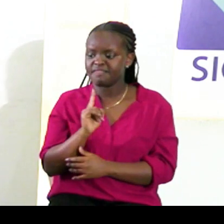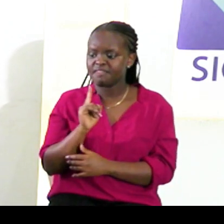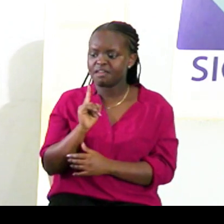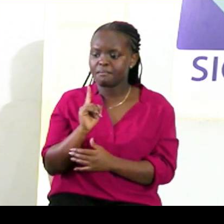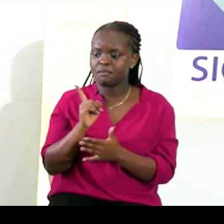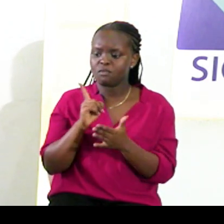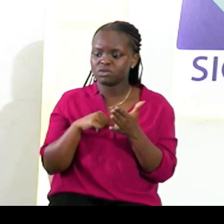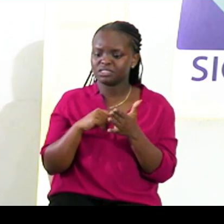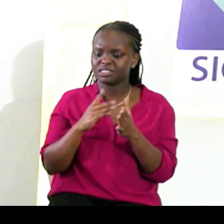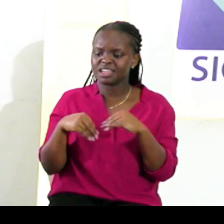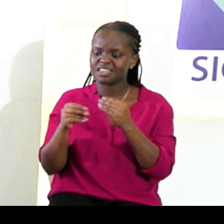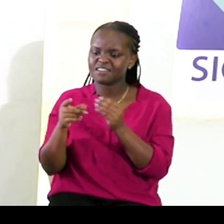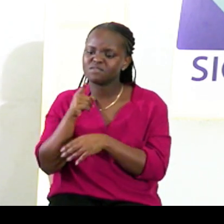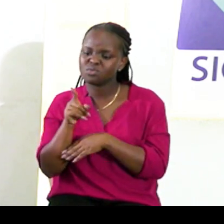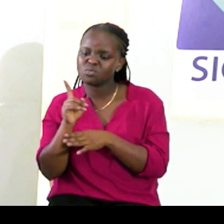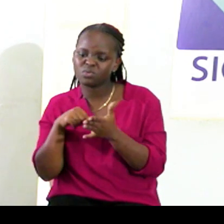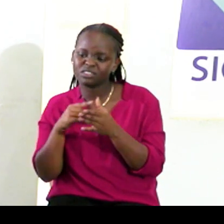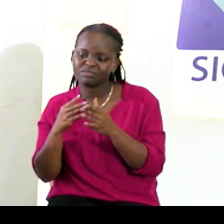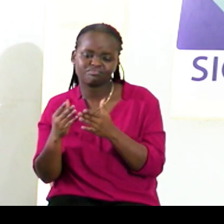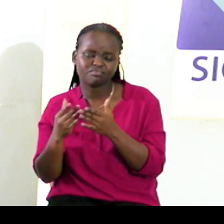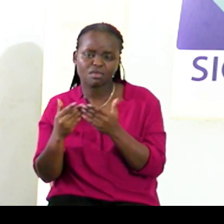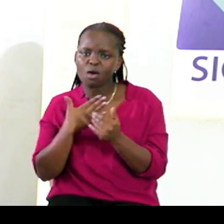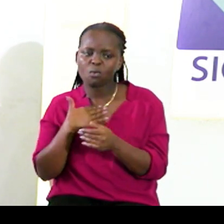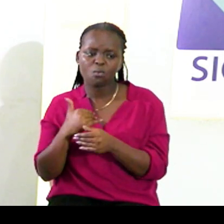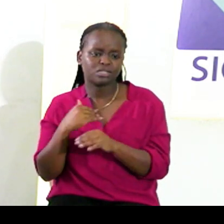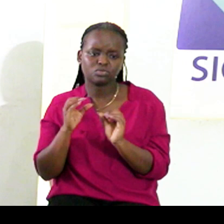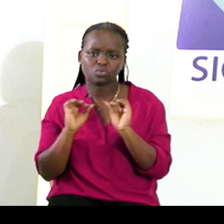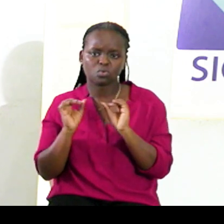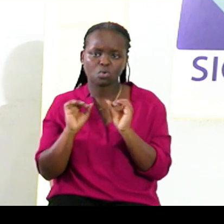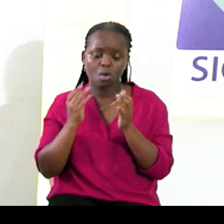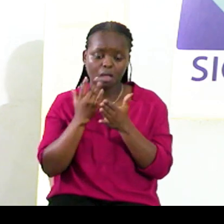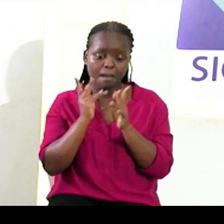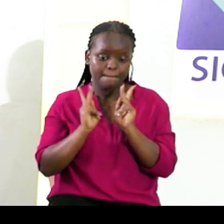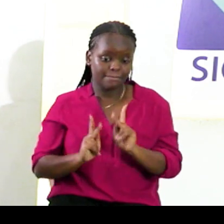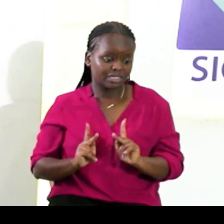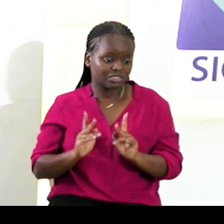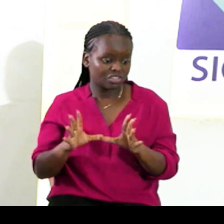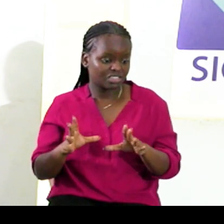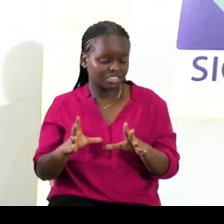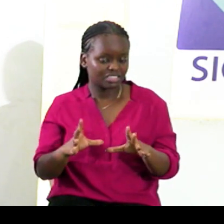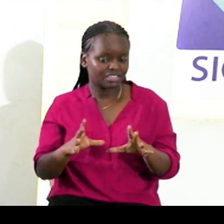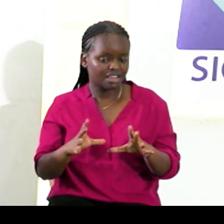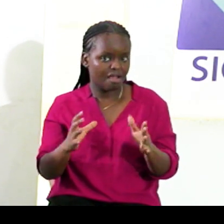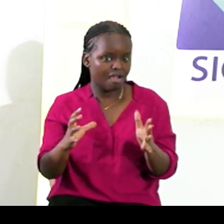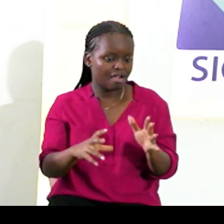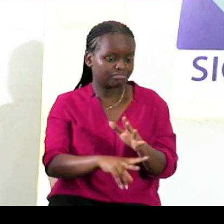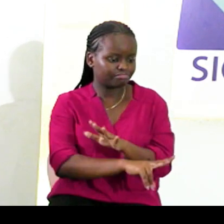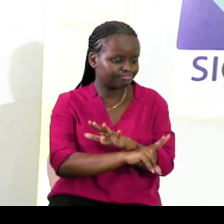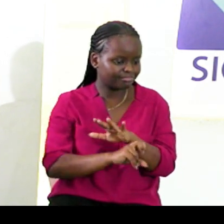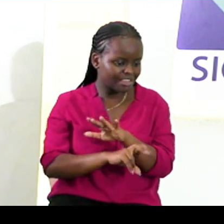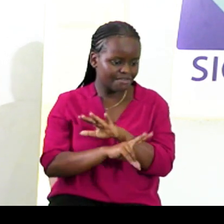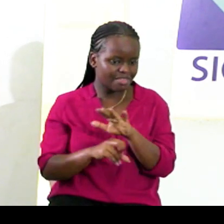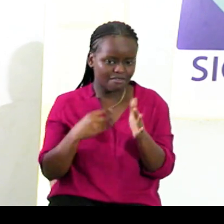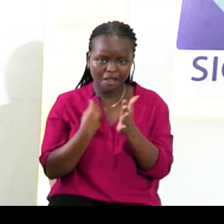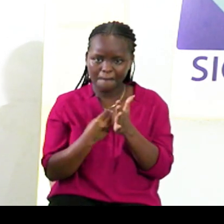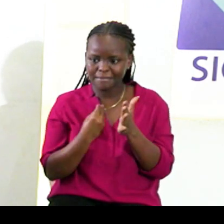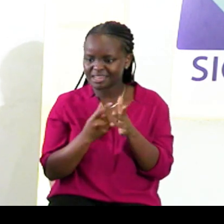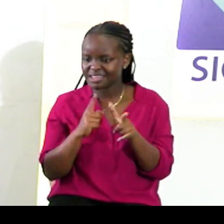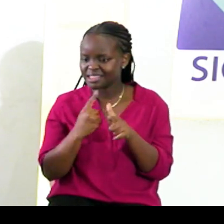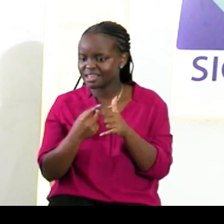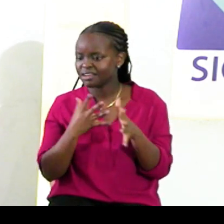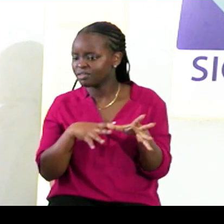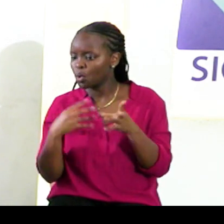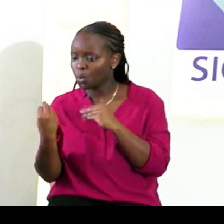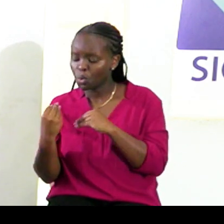not give you what you deserve. Sometimes someone may intentionally take your money and they go. Sometimes someone